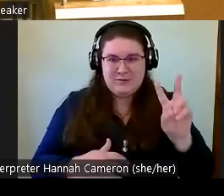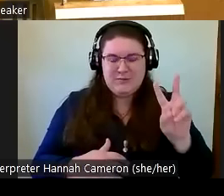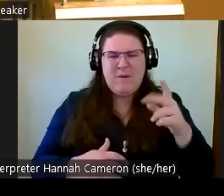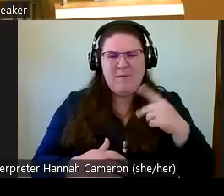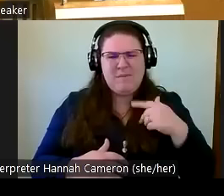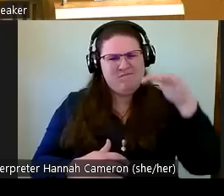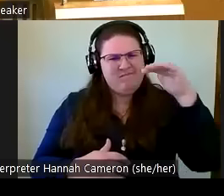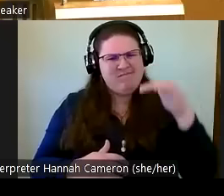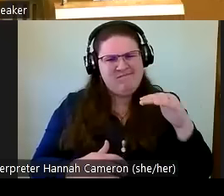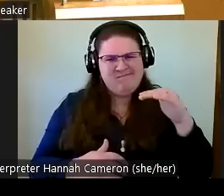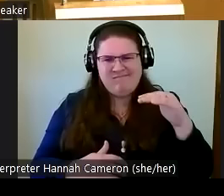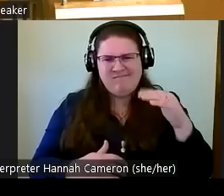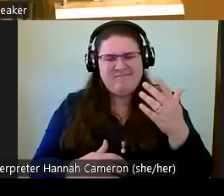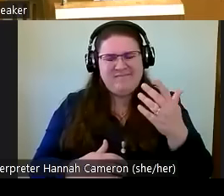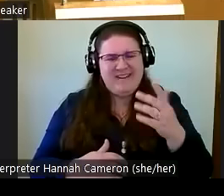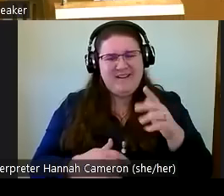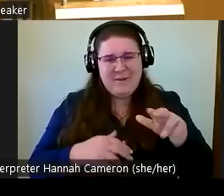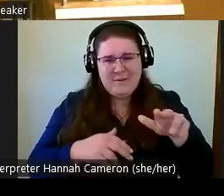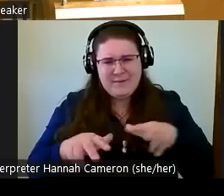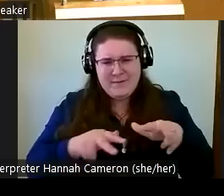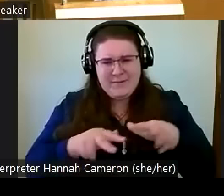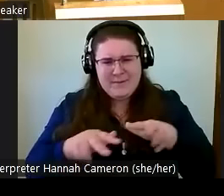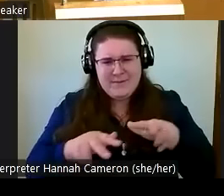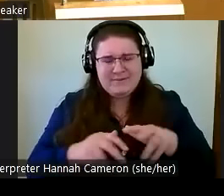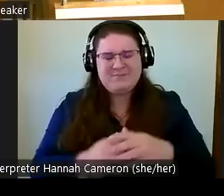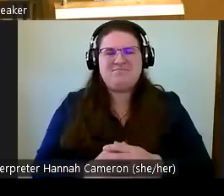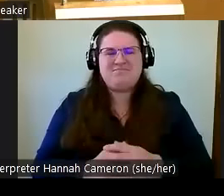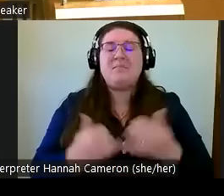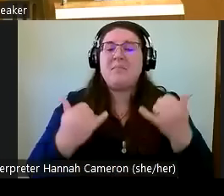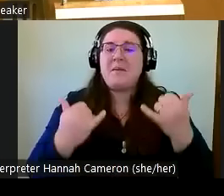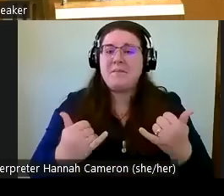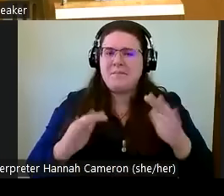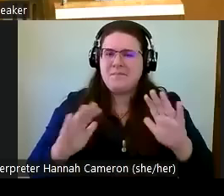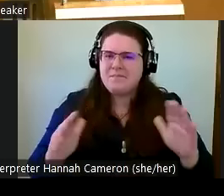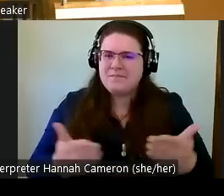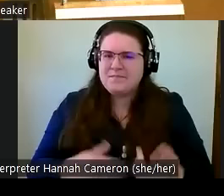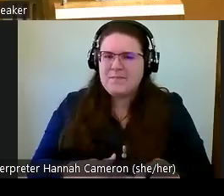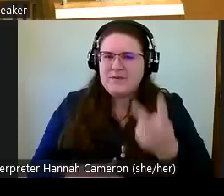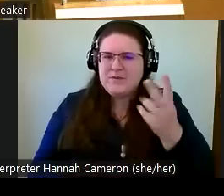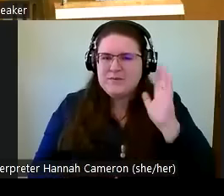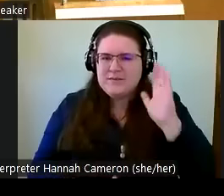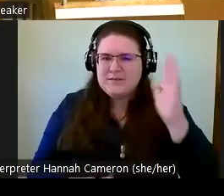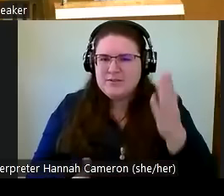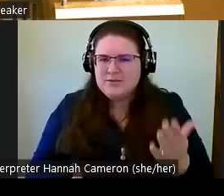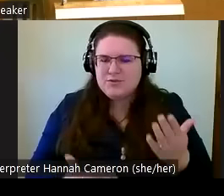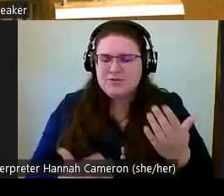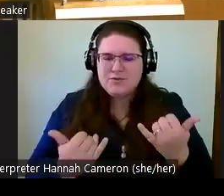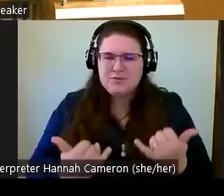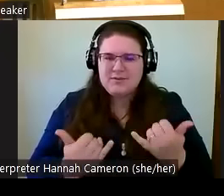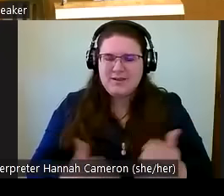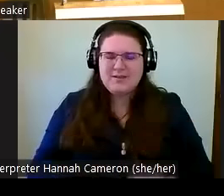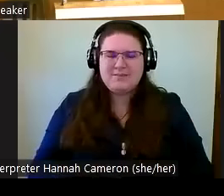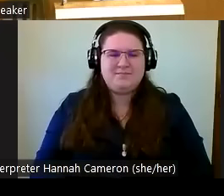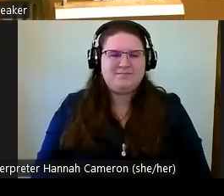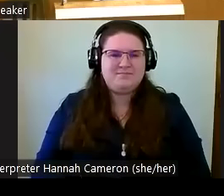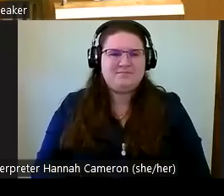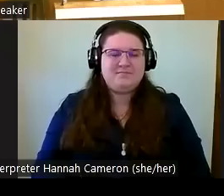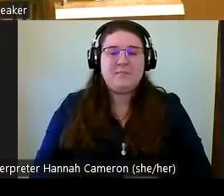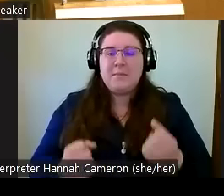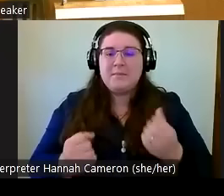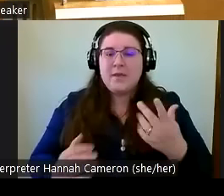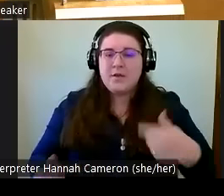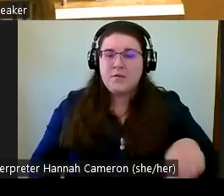center. So without further ado, I'm gonna introduce two speakers today. Many of you will know